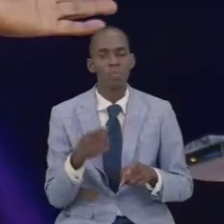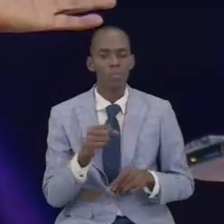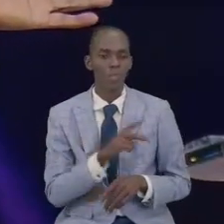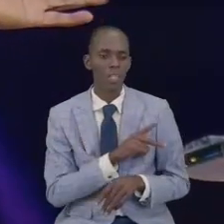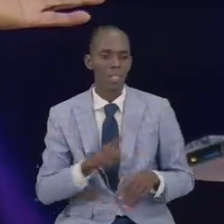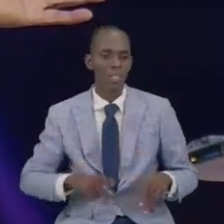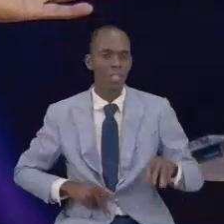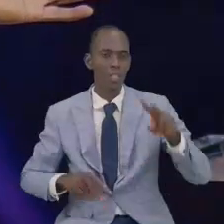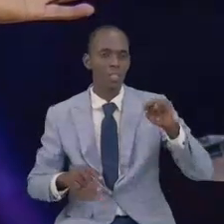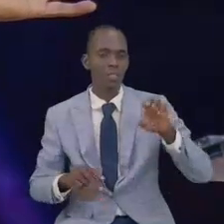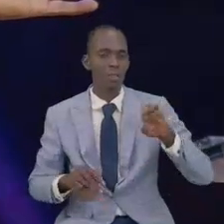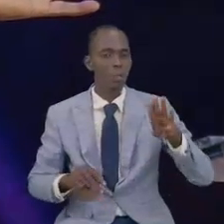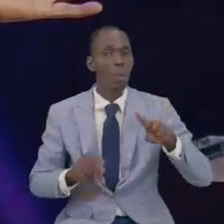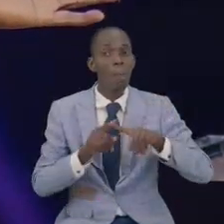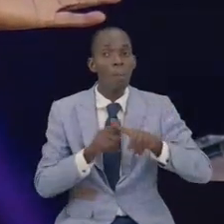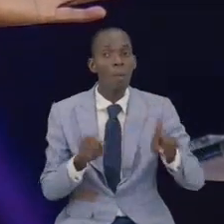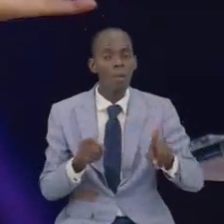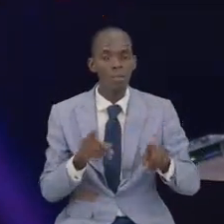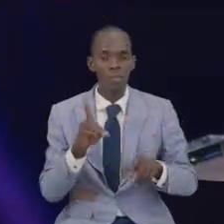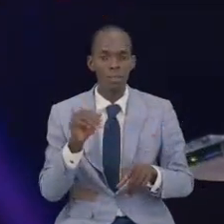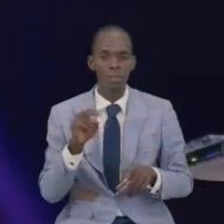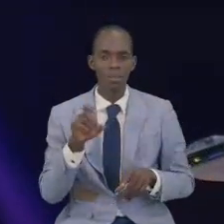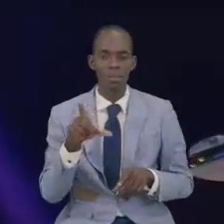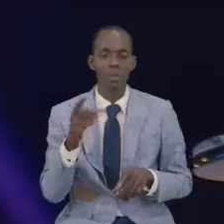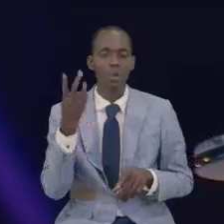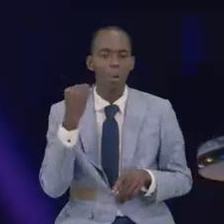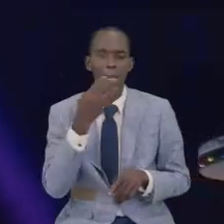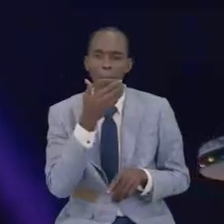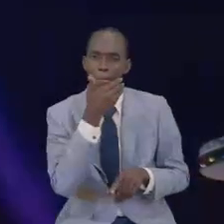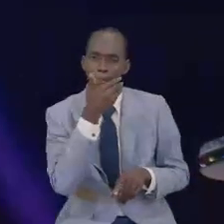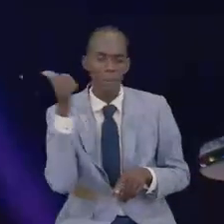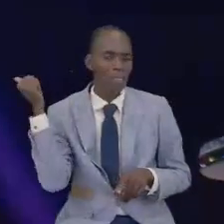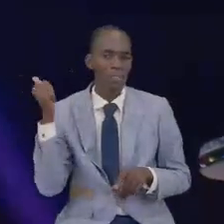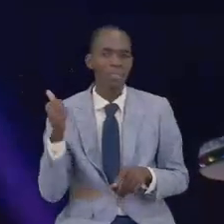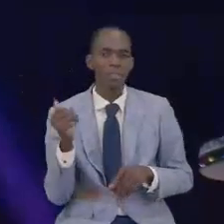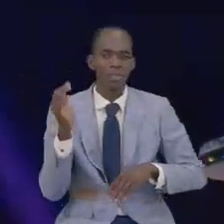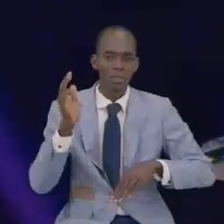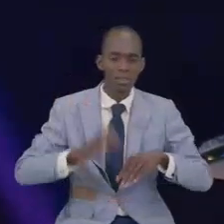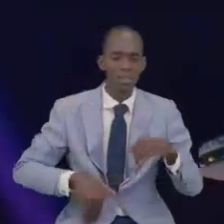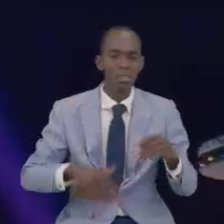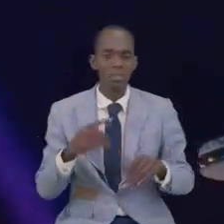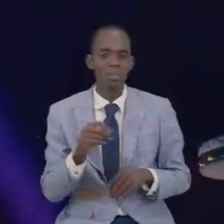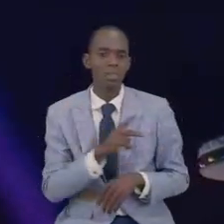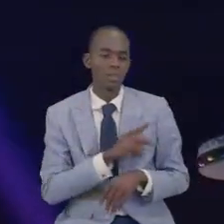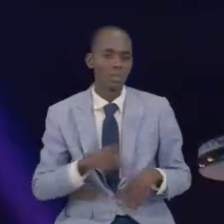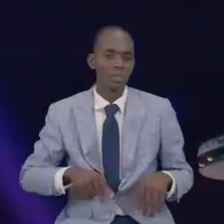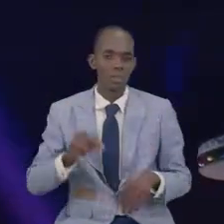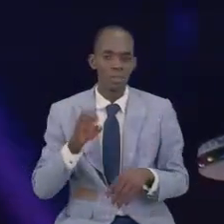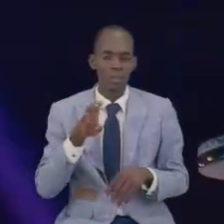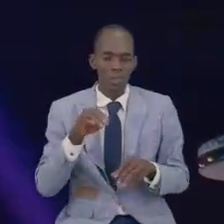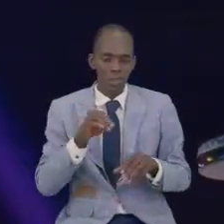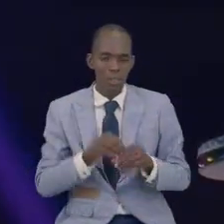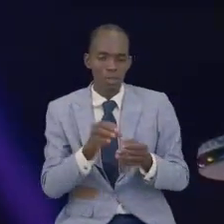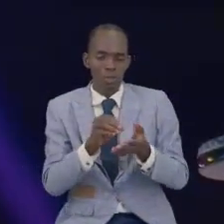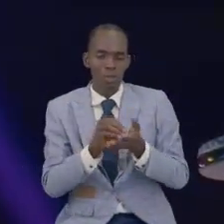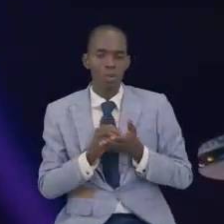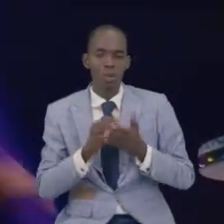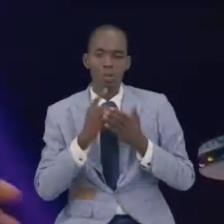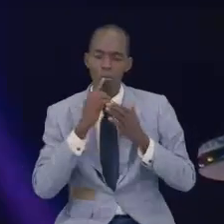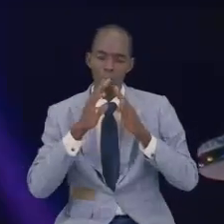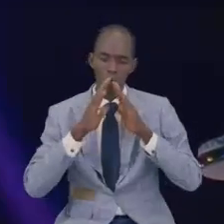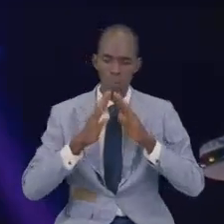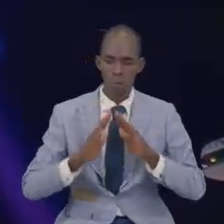He was better, greater in his composure, in his calmness, in his coolness, and in